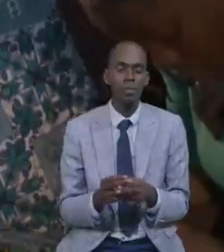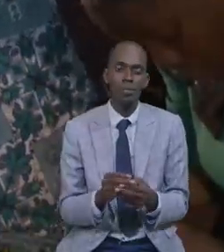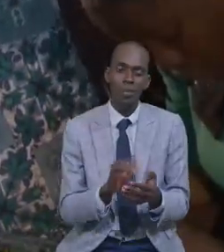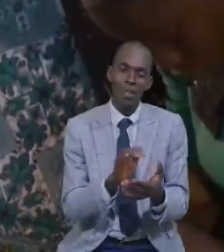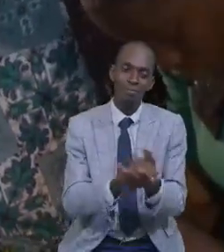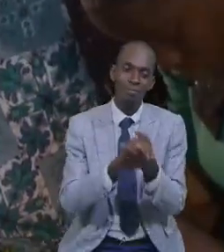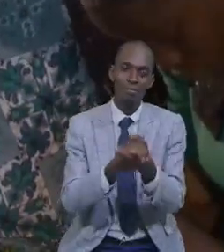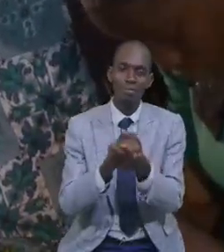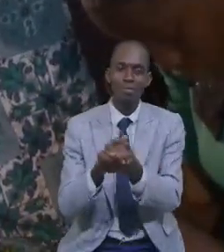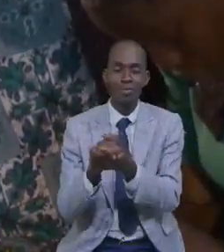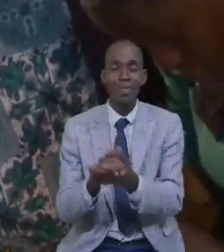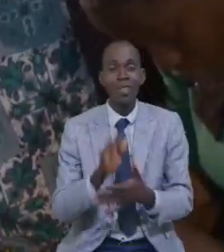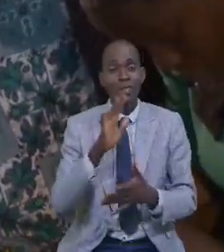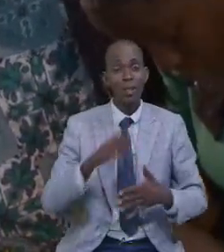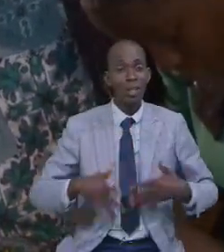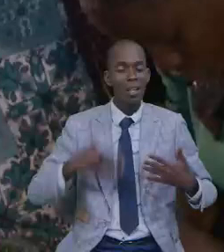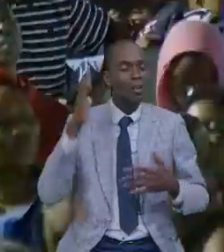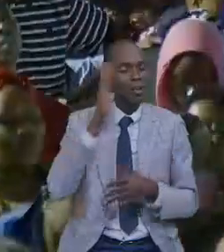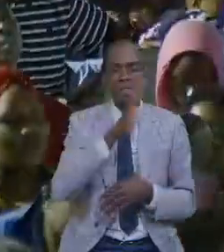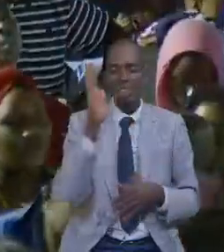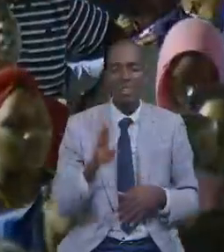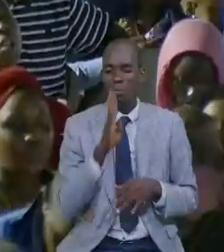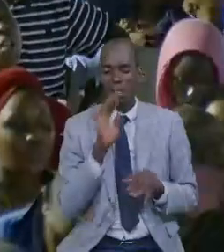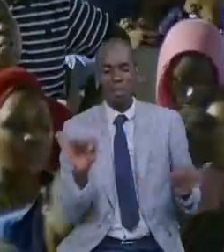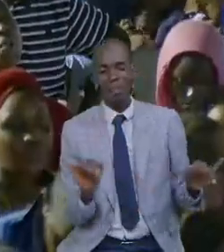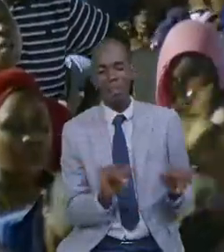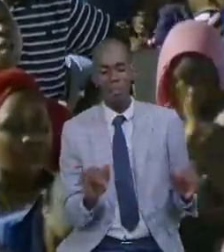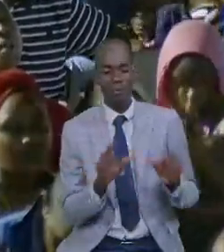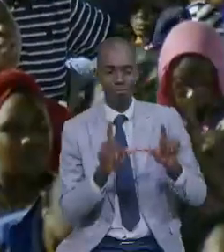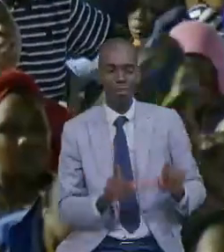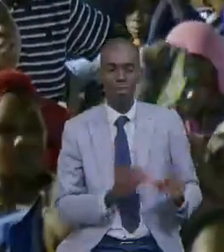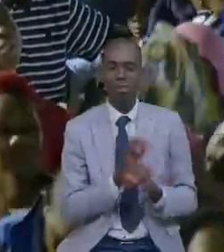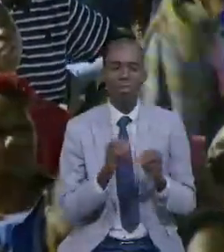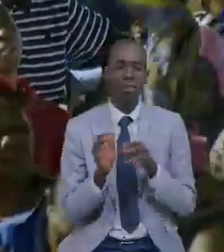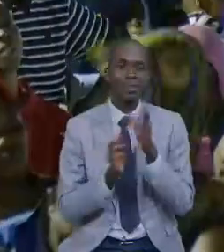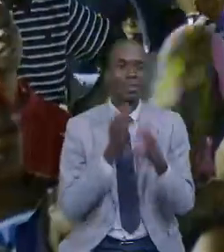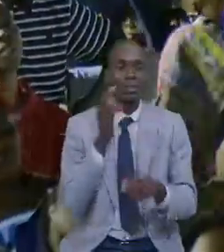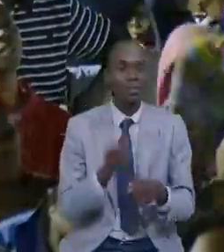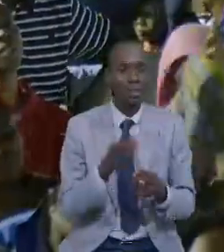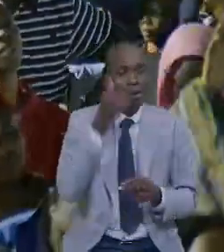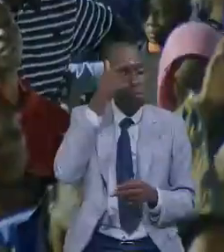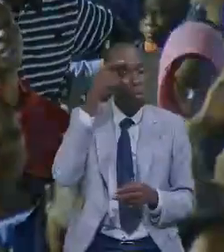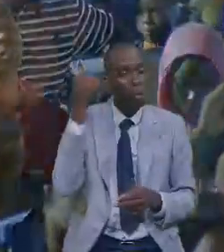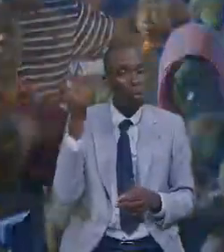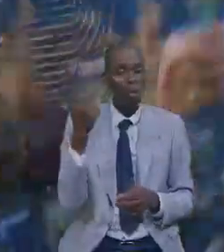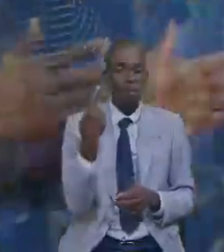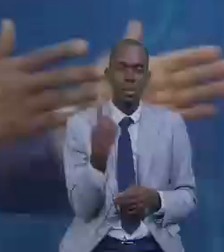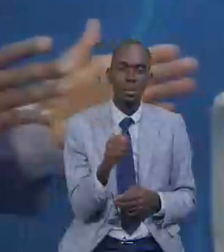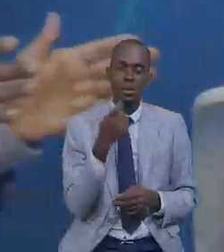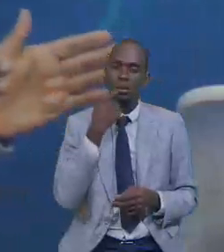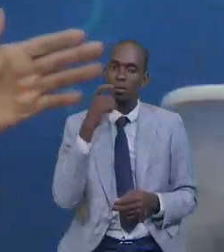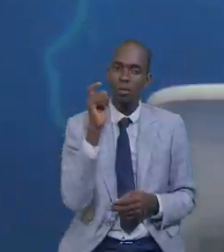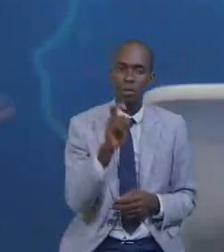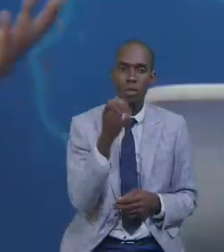Congratulations, your life will never be the same again, because the decree of the